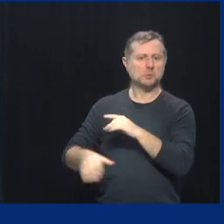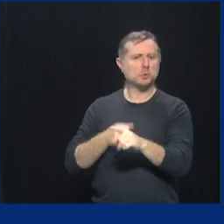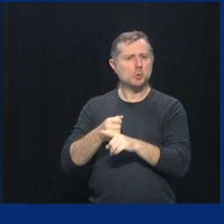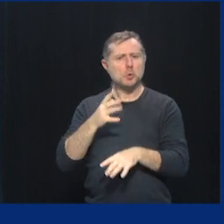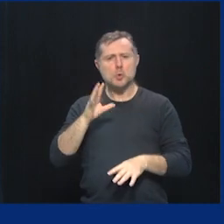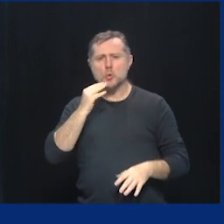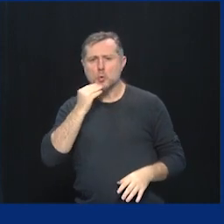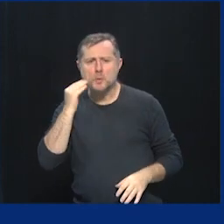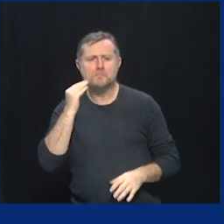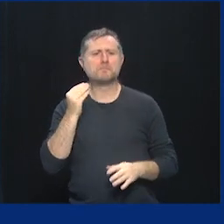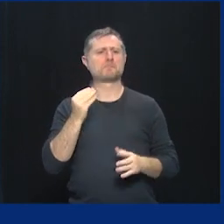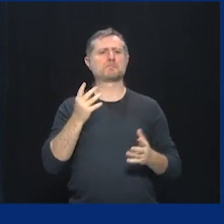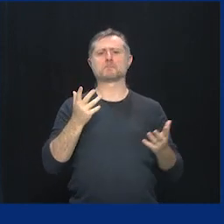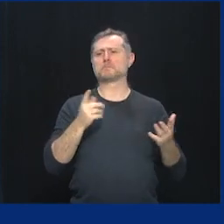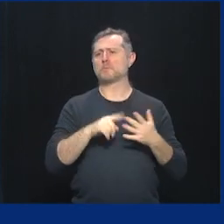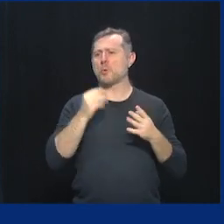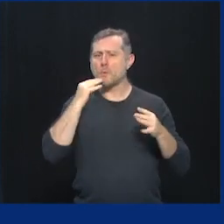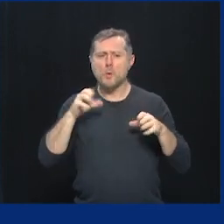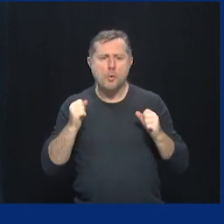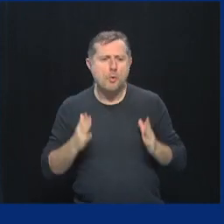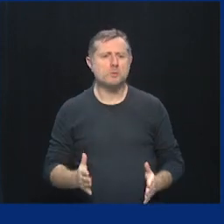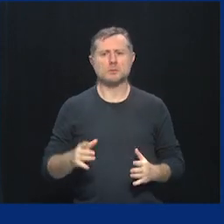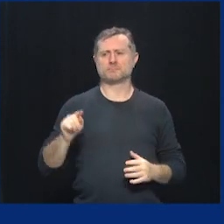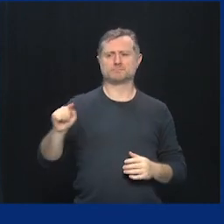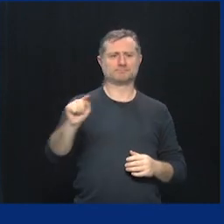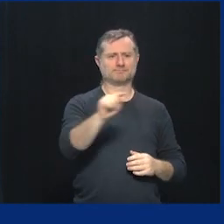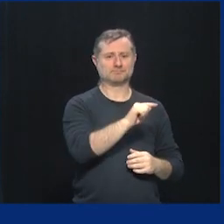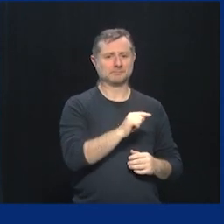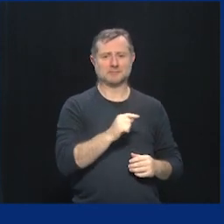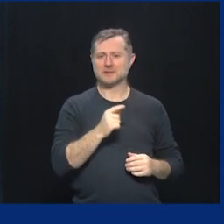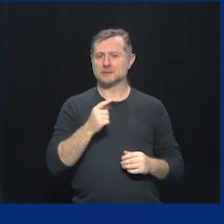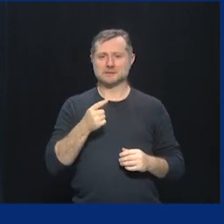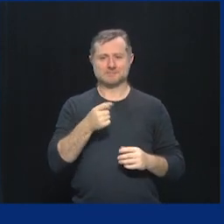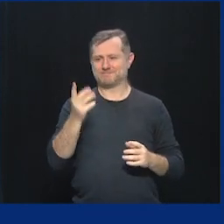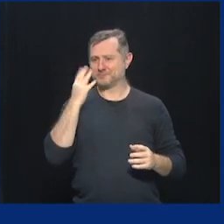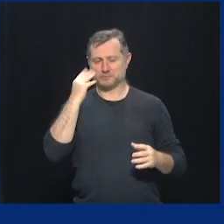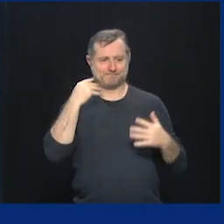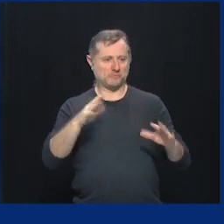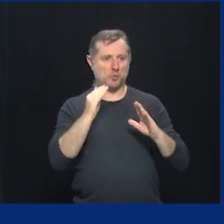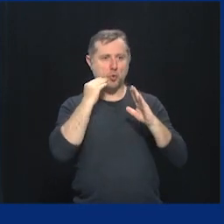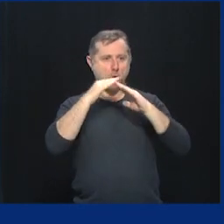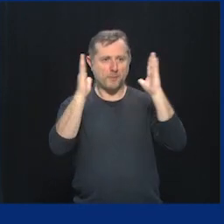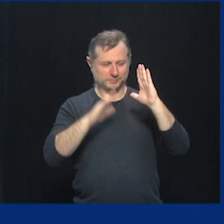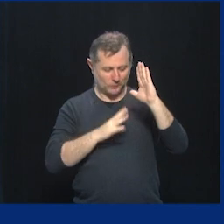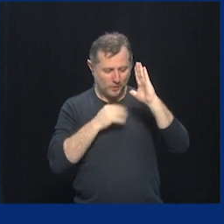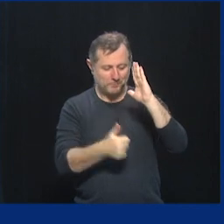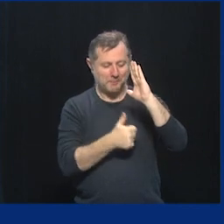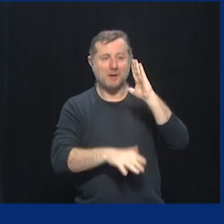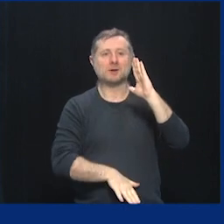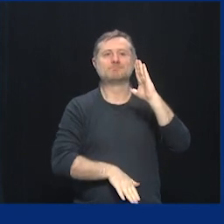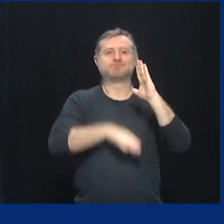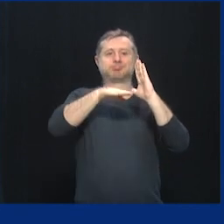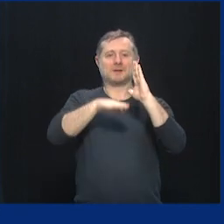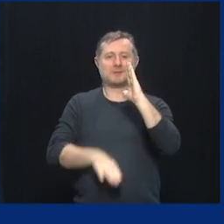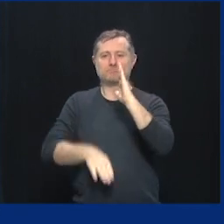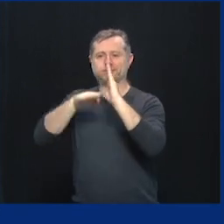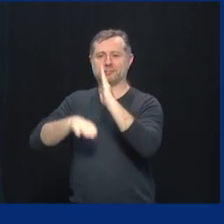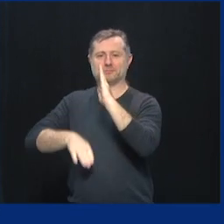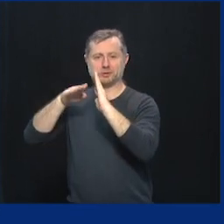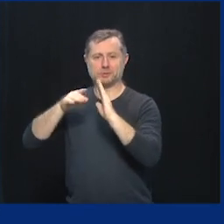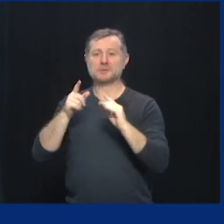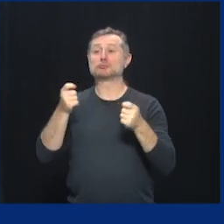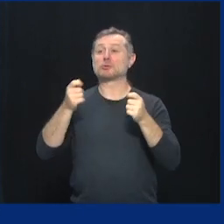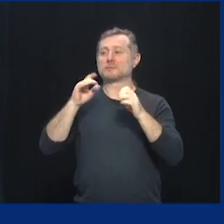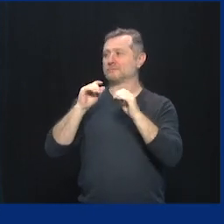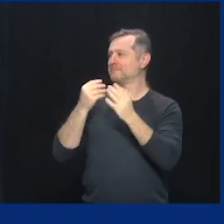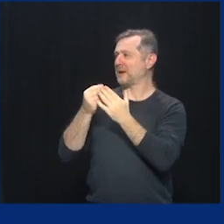with respect to the homeowners who've experienced the flooding in their own basements, I've directed the Department of Financial Services to be